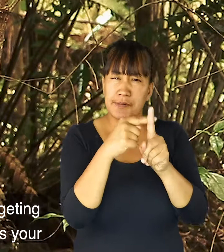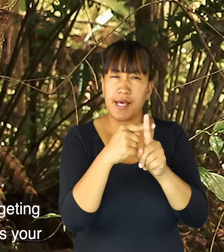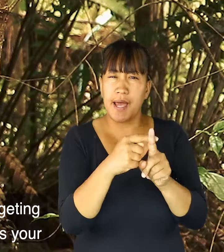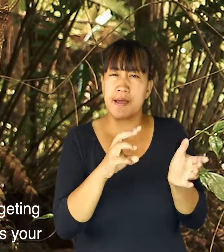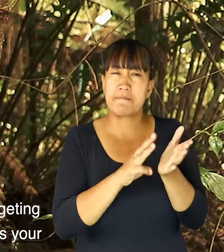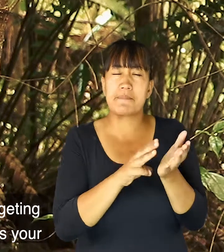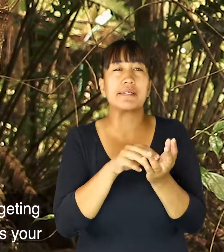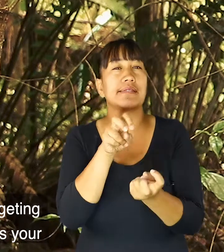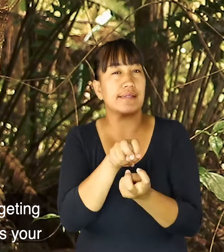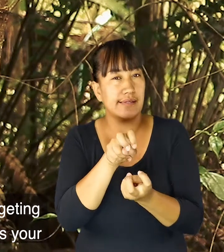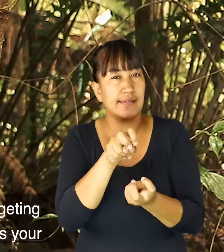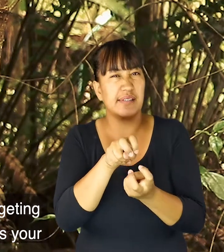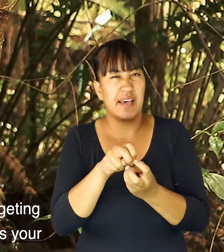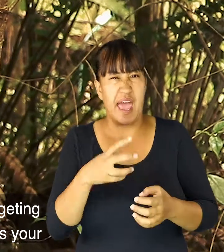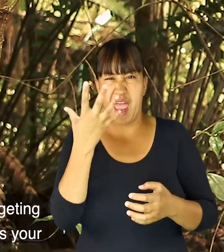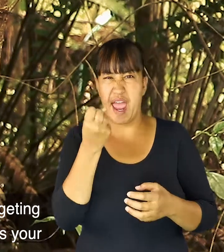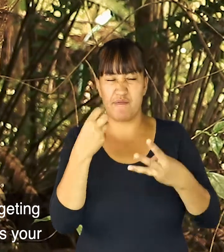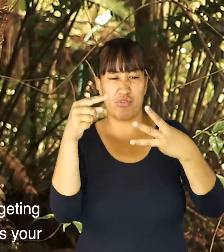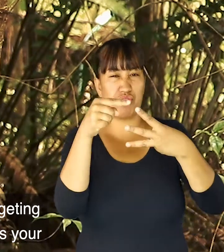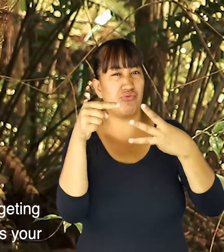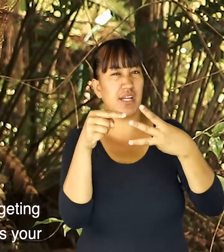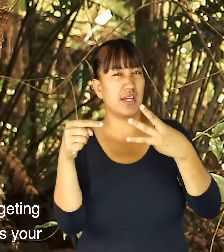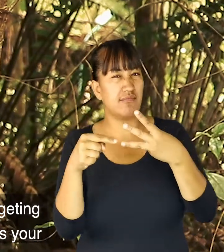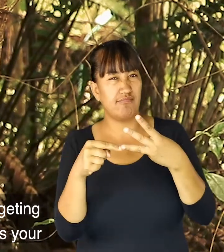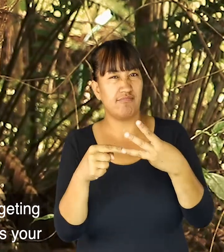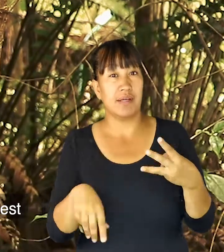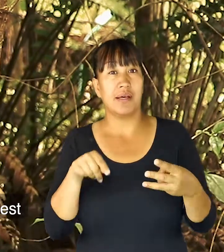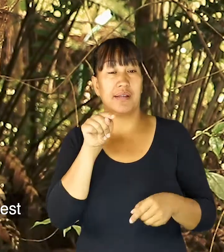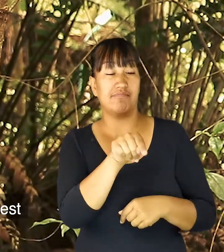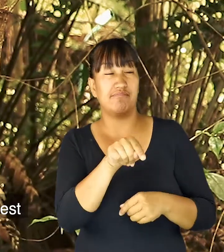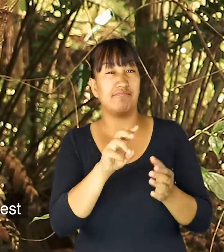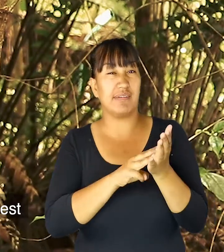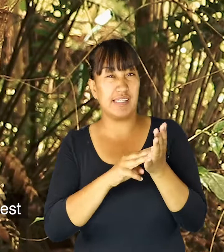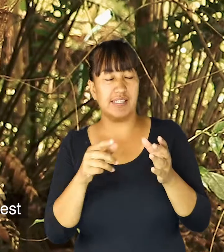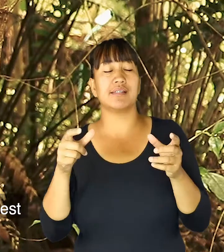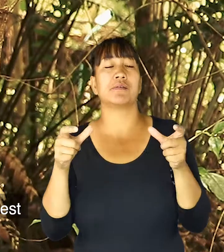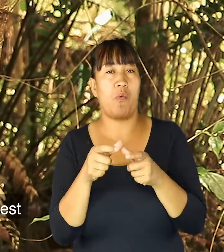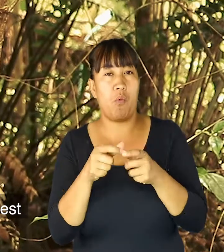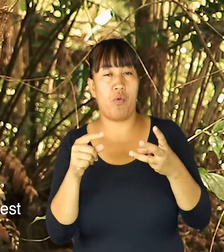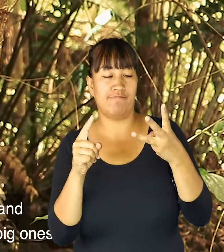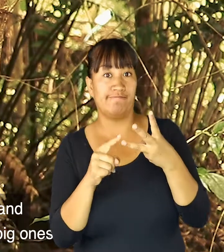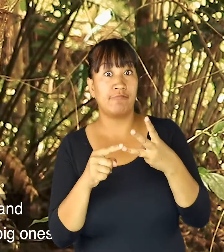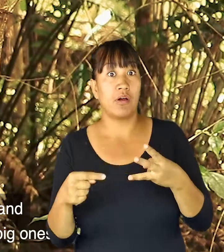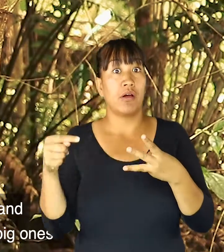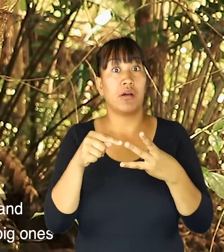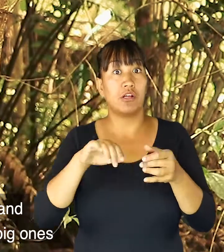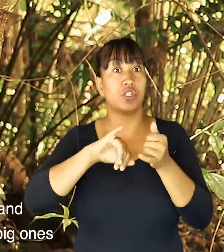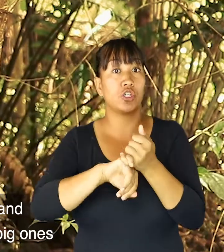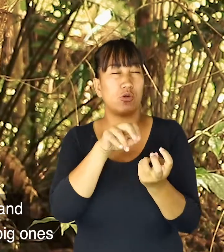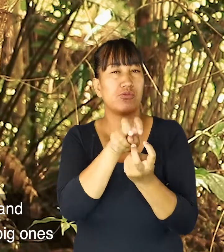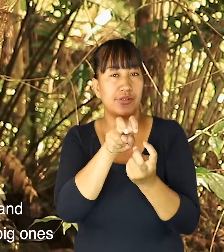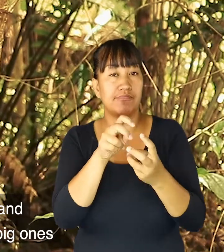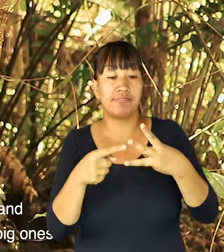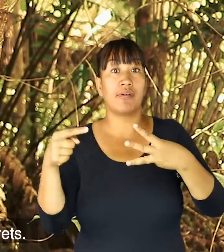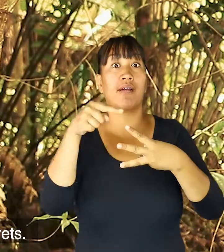Primarily targeting the mustelids. So that's your weasels, the smallest out of the three, stoats in the middle, and